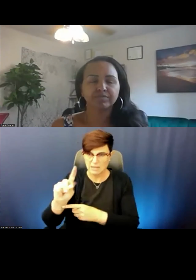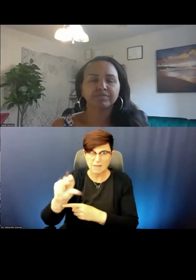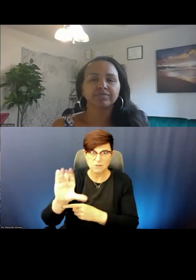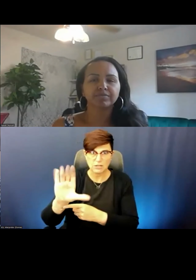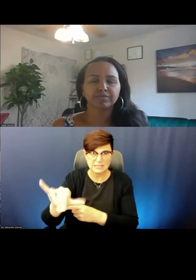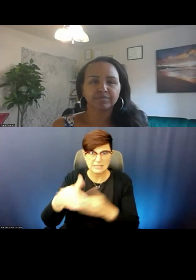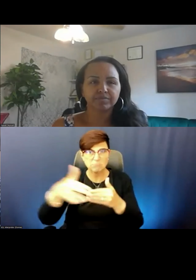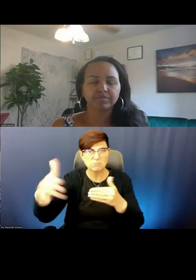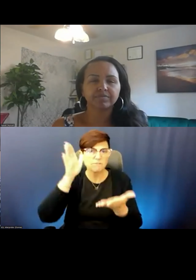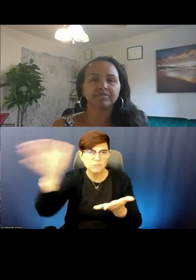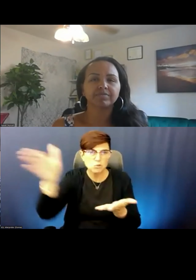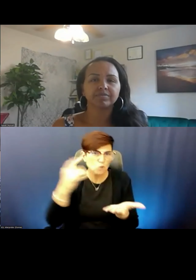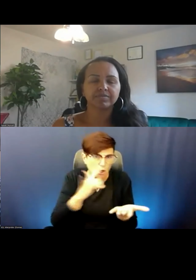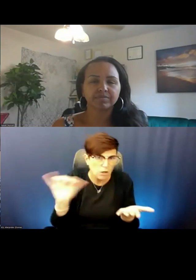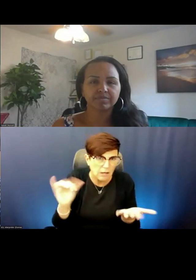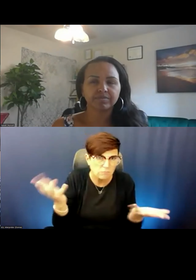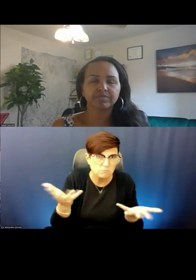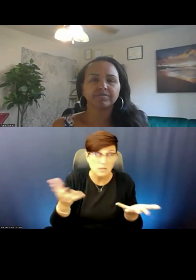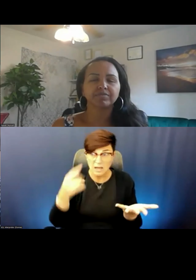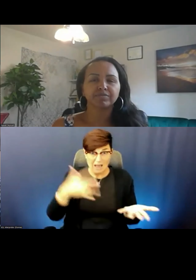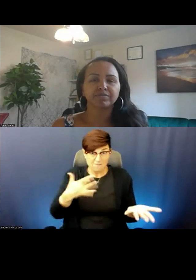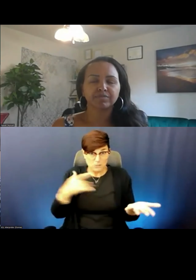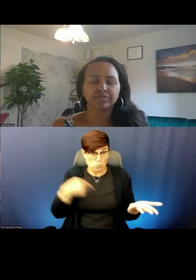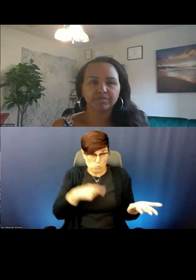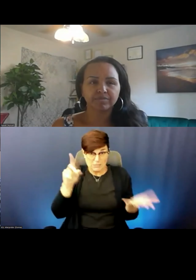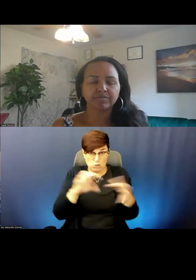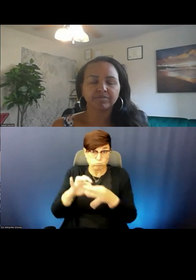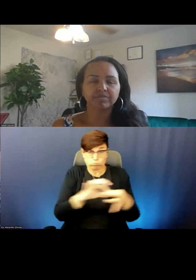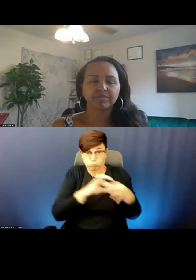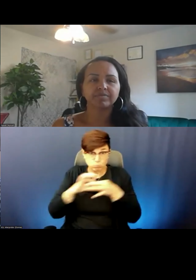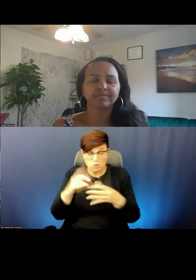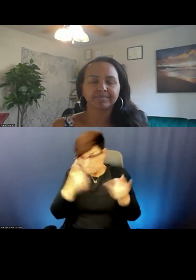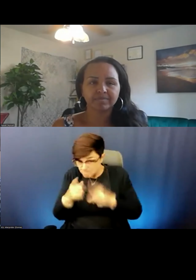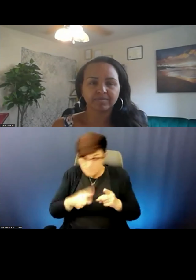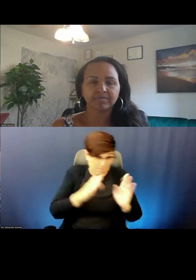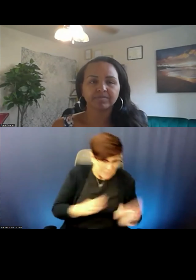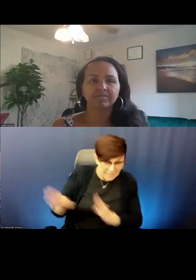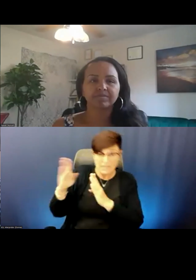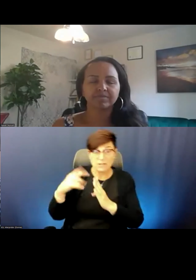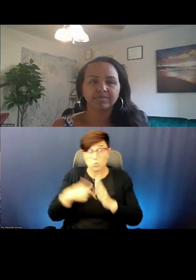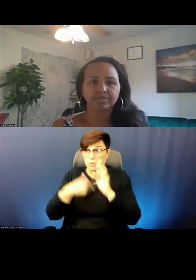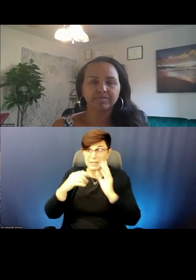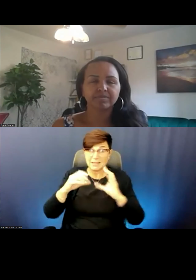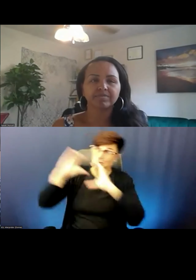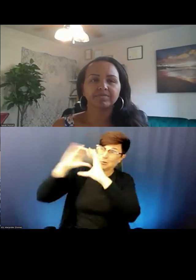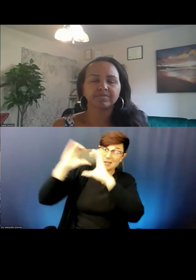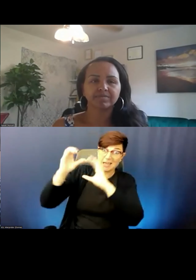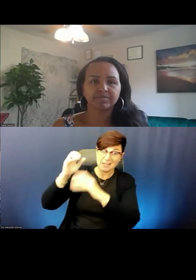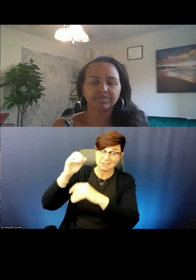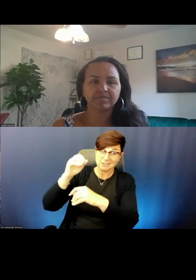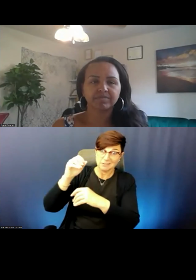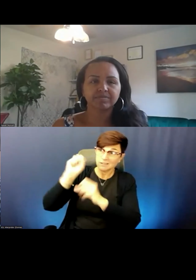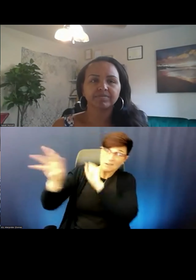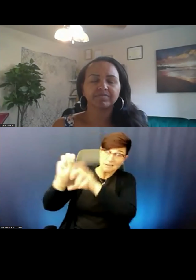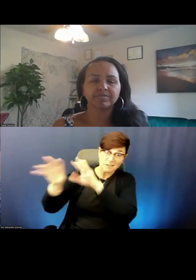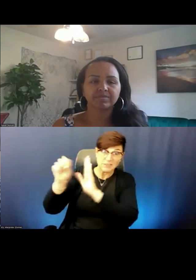together. We've been meeting with legislators, we've been advocating, we've been engaging with the state. What more can we do? Do you